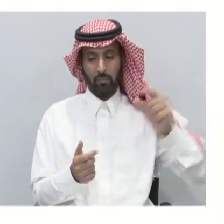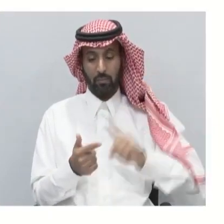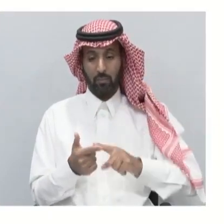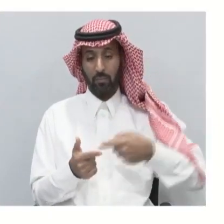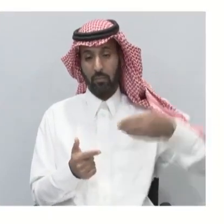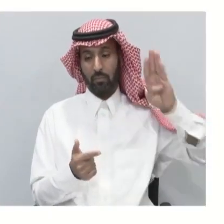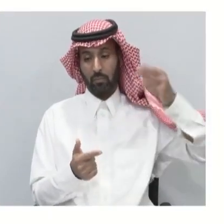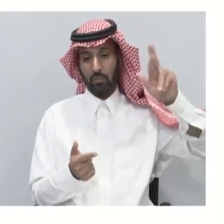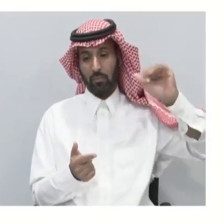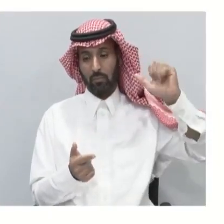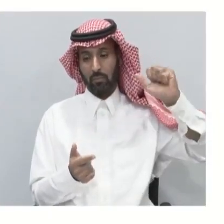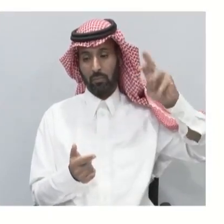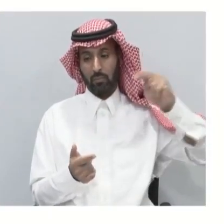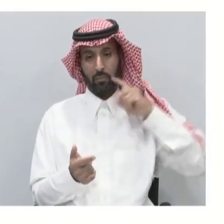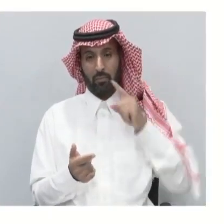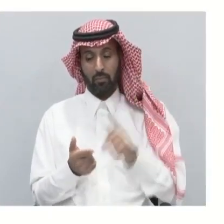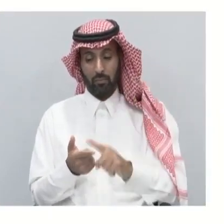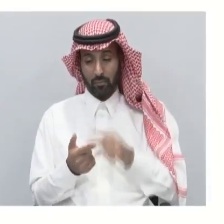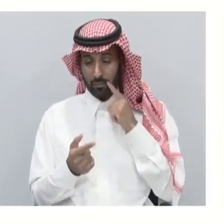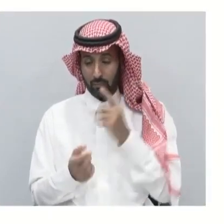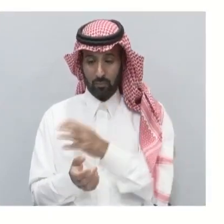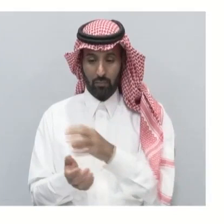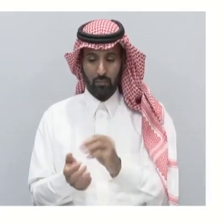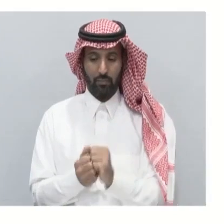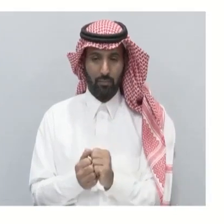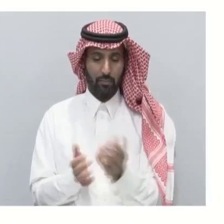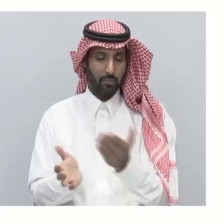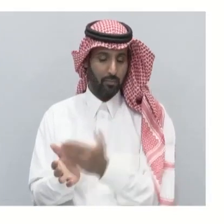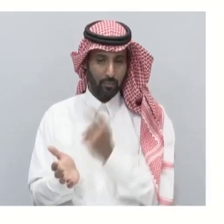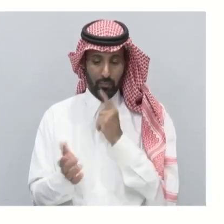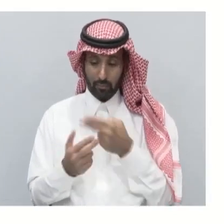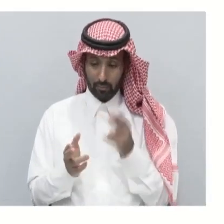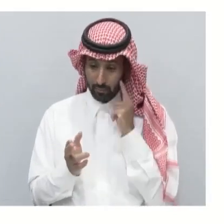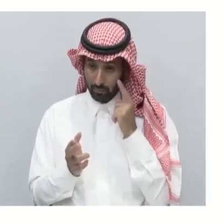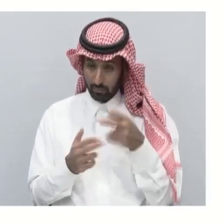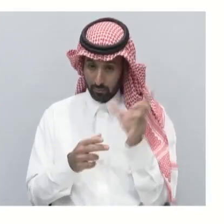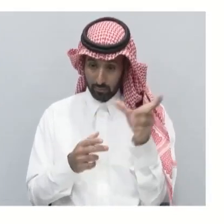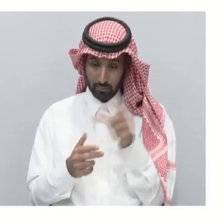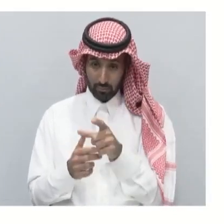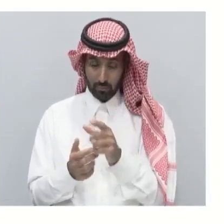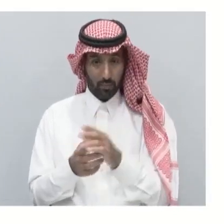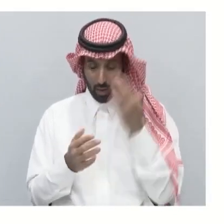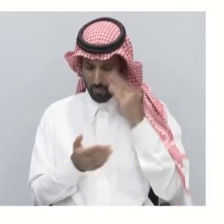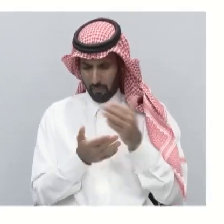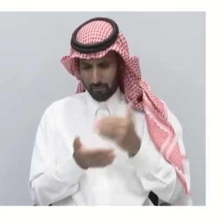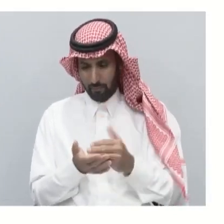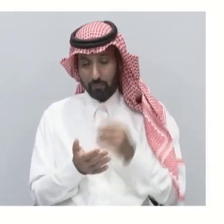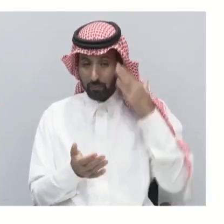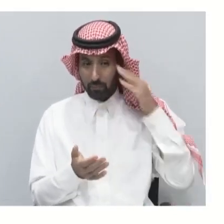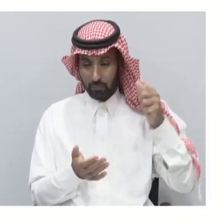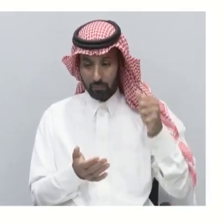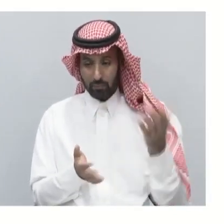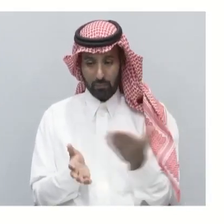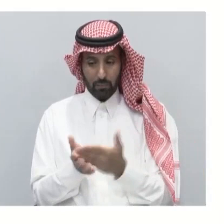was, hi Brian, more like informal. Then we're having the opening words after the greeting. He